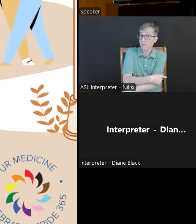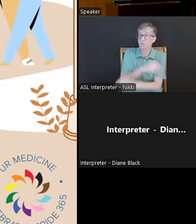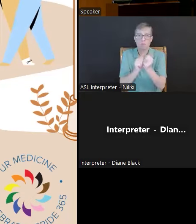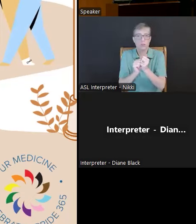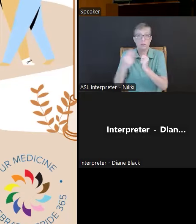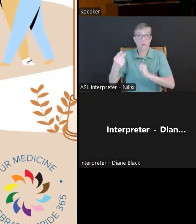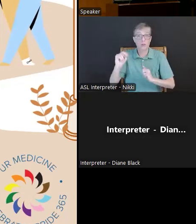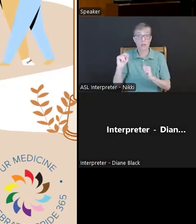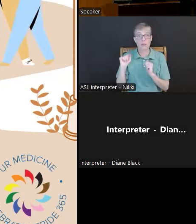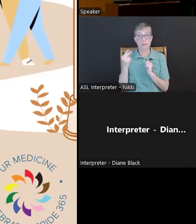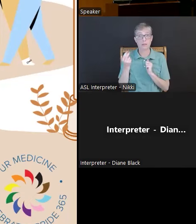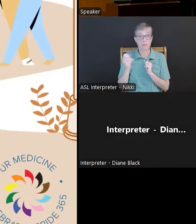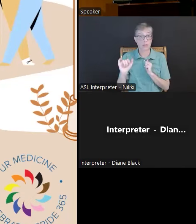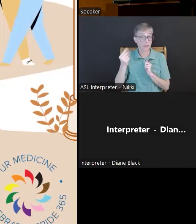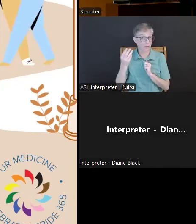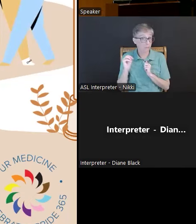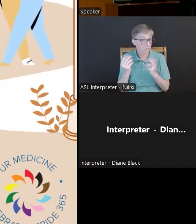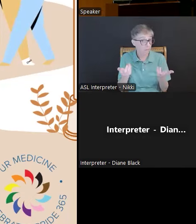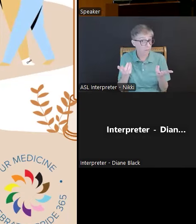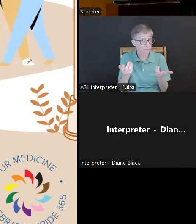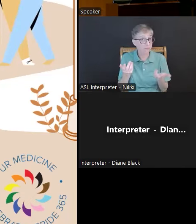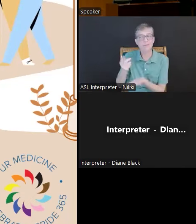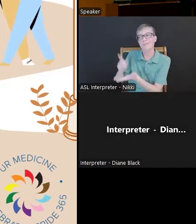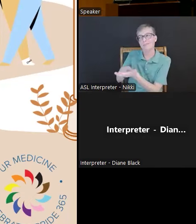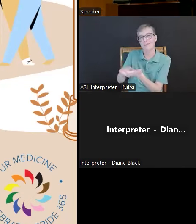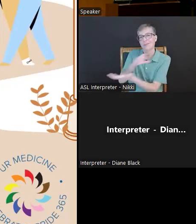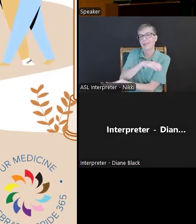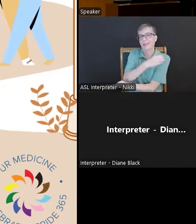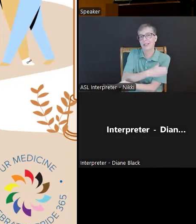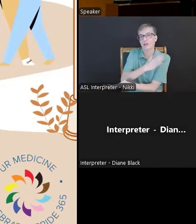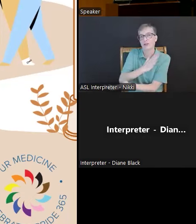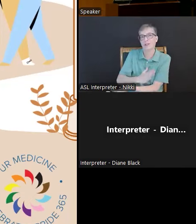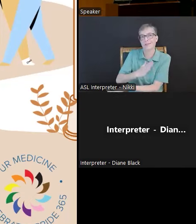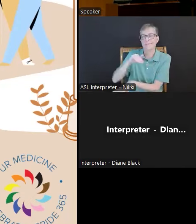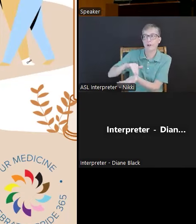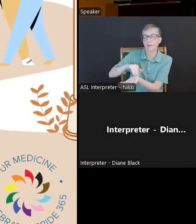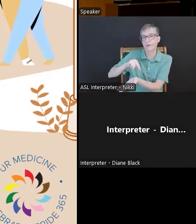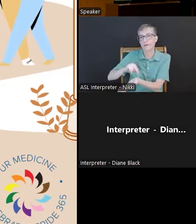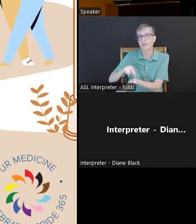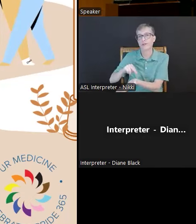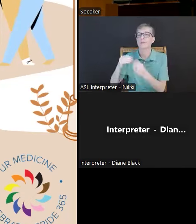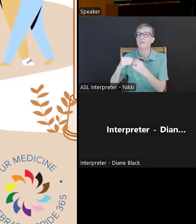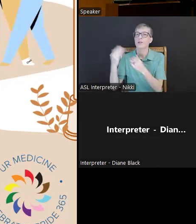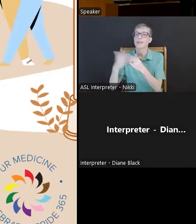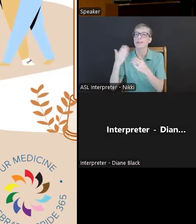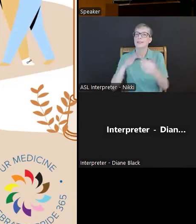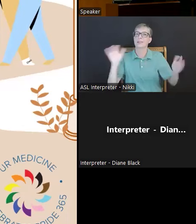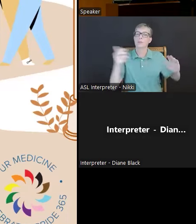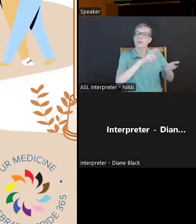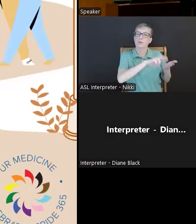Sometimes as a clinician, way easier than as a researcher if I'm doing things after the fact or transcribing. Sometimes I'll do notes in the